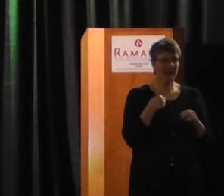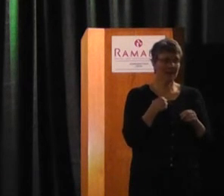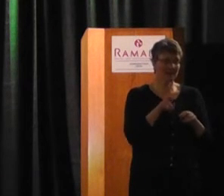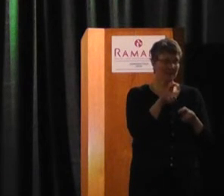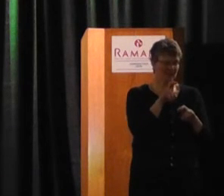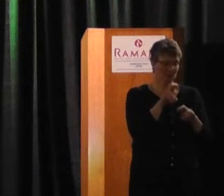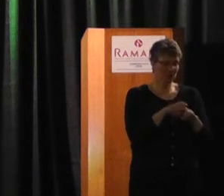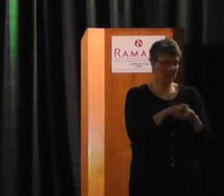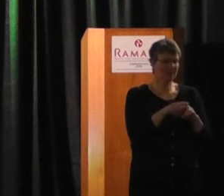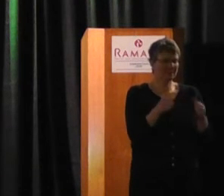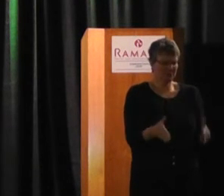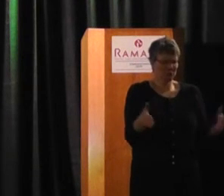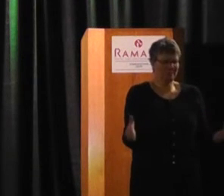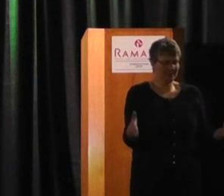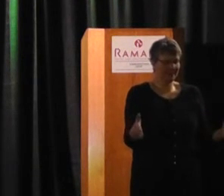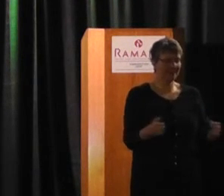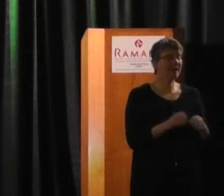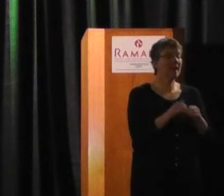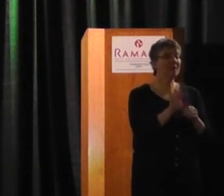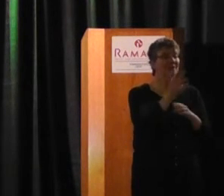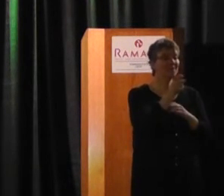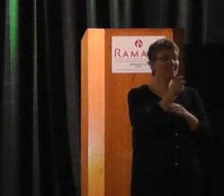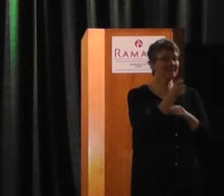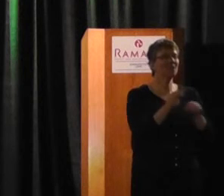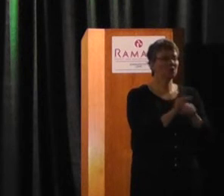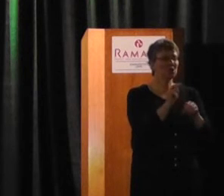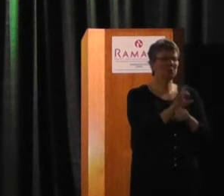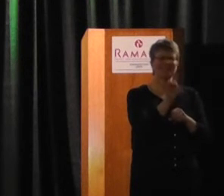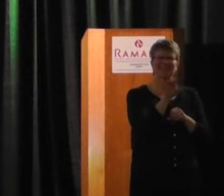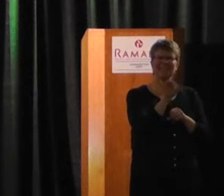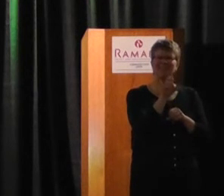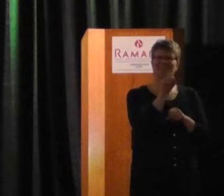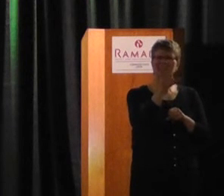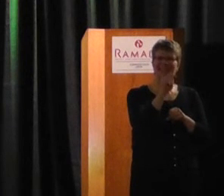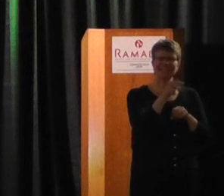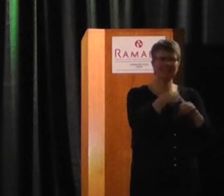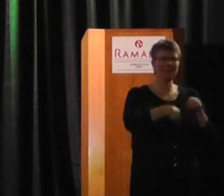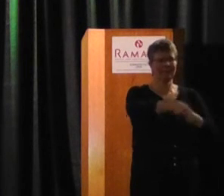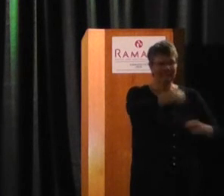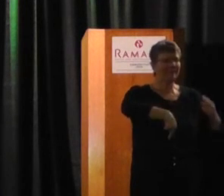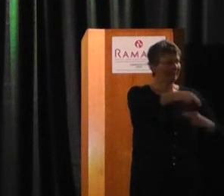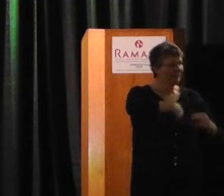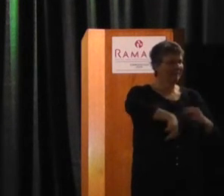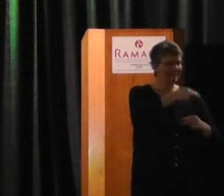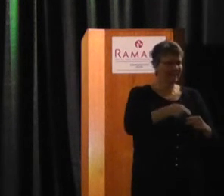fix that is the Canadian way, with that tape. So I have to say that I'm becoming more and more professional with that